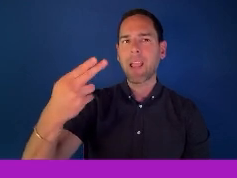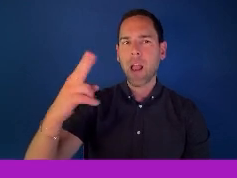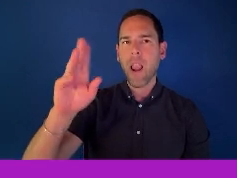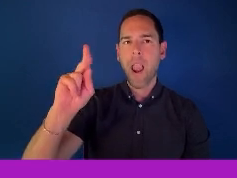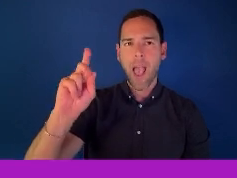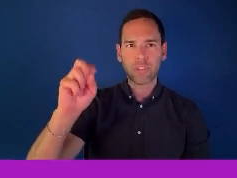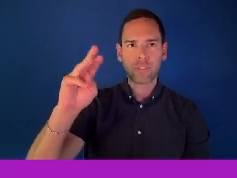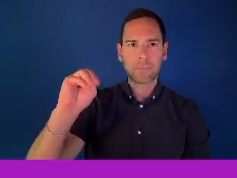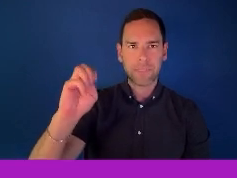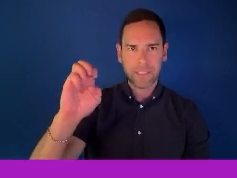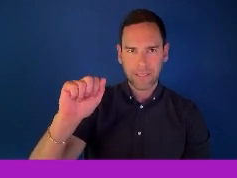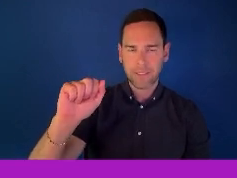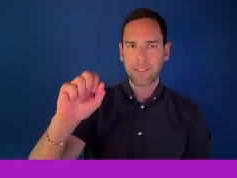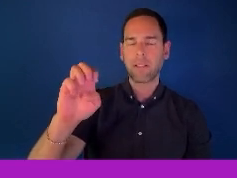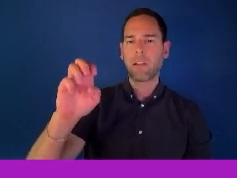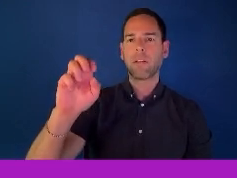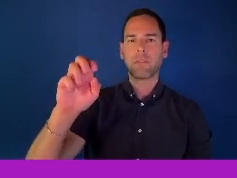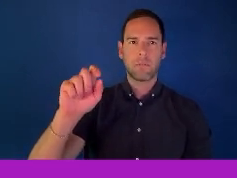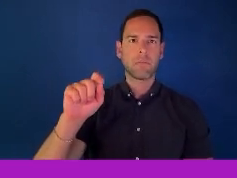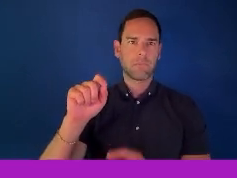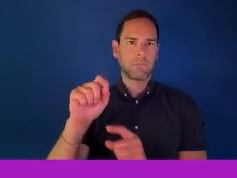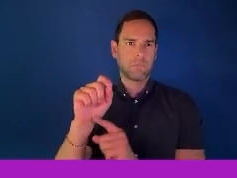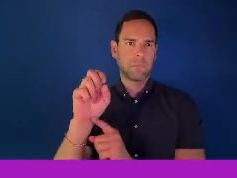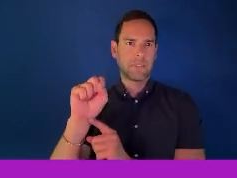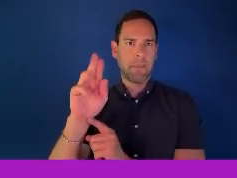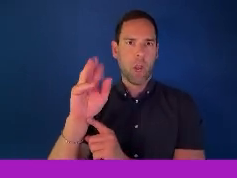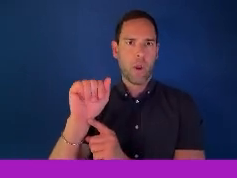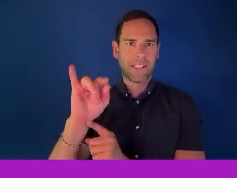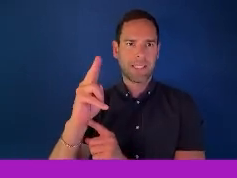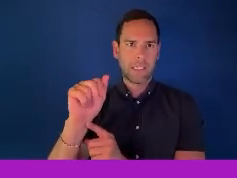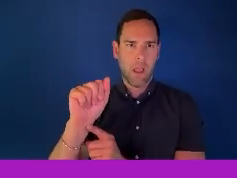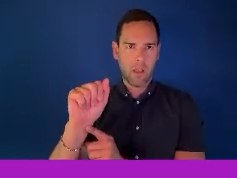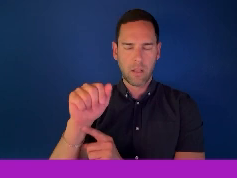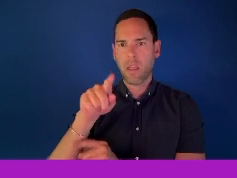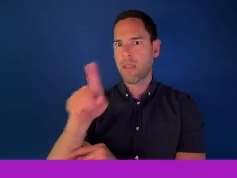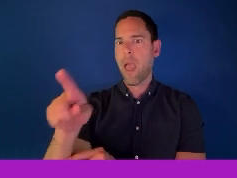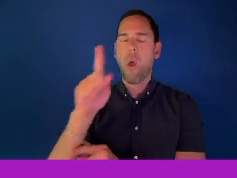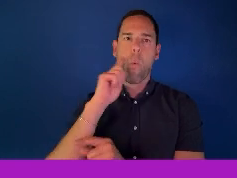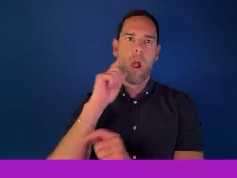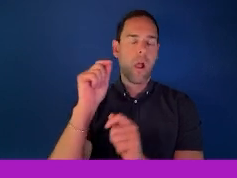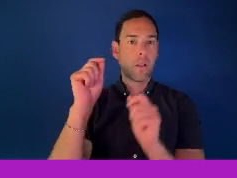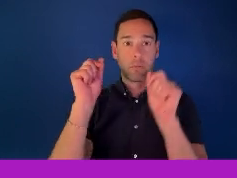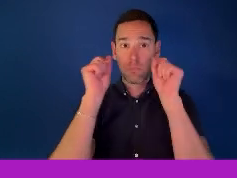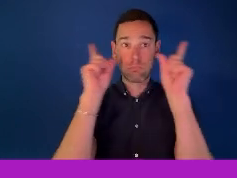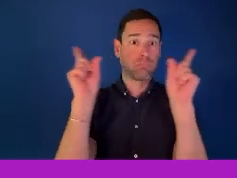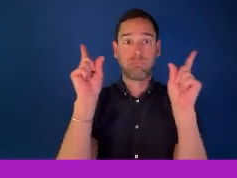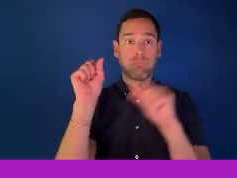rethinking so many things that we take for granted that aren't working for people.